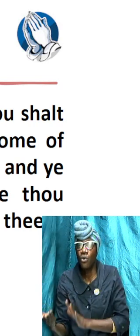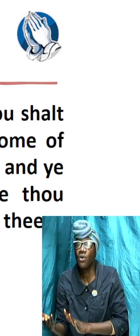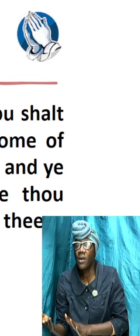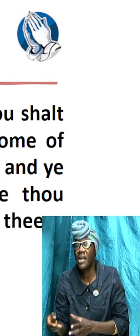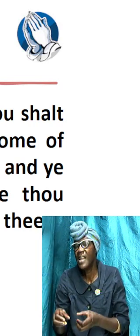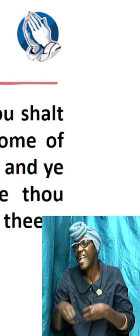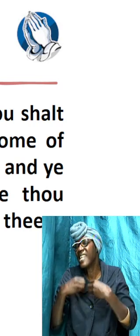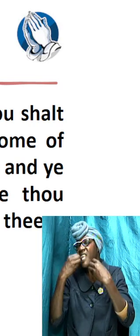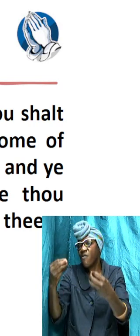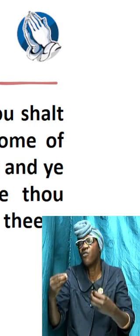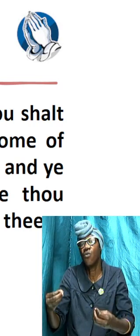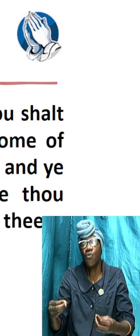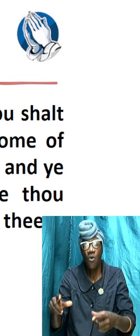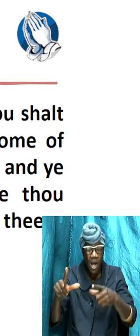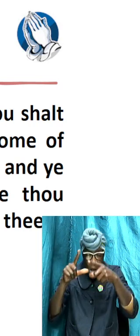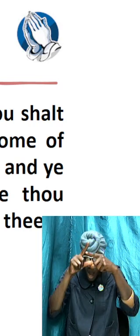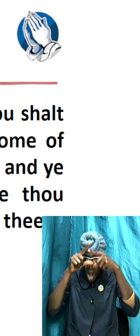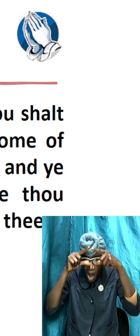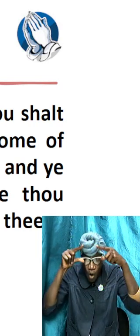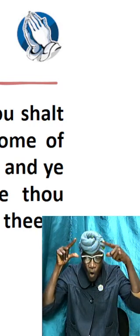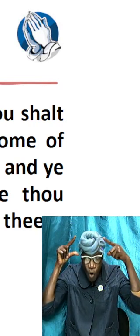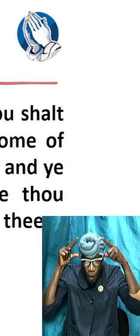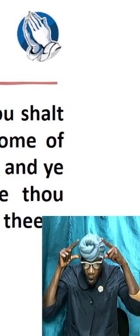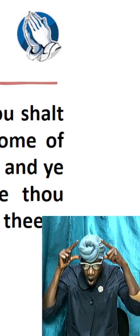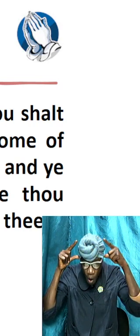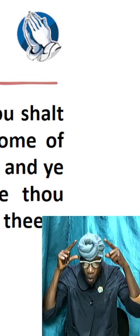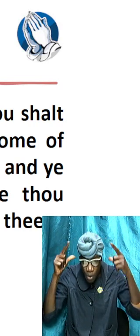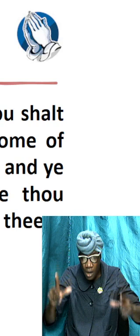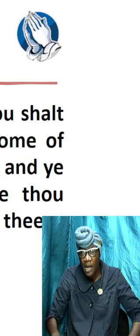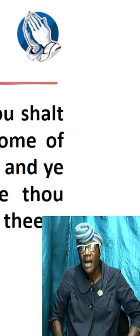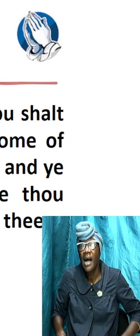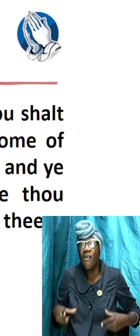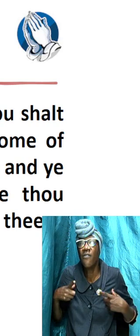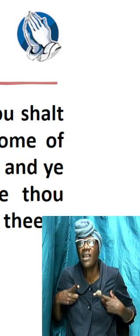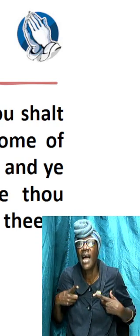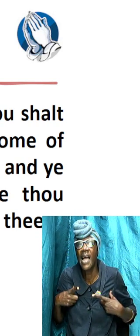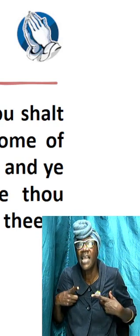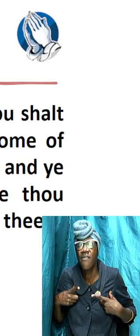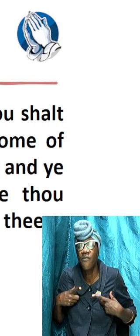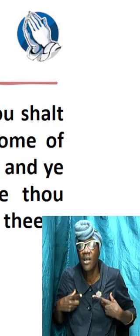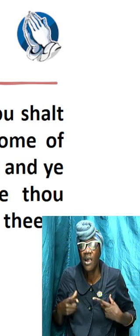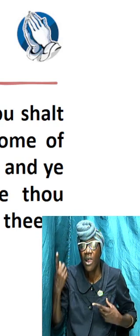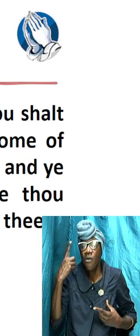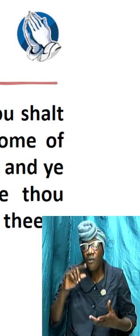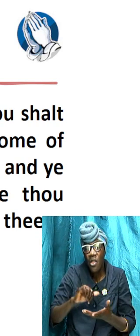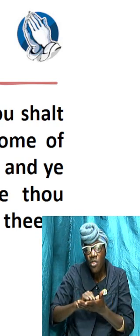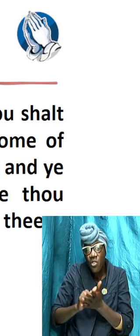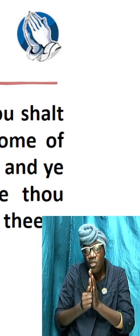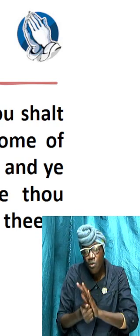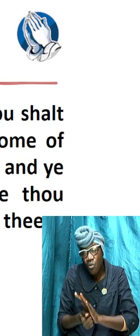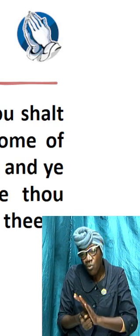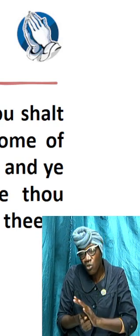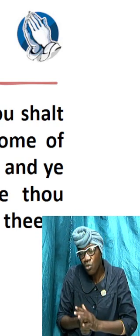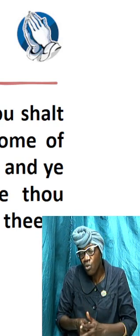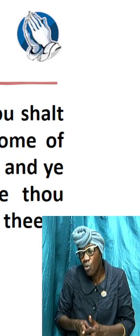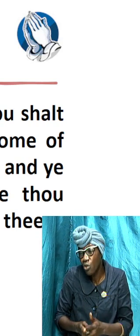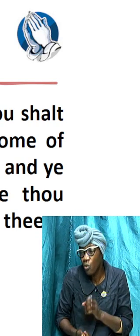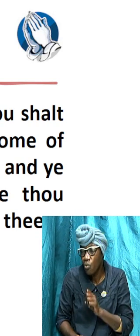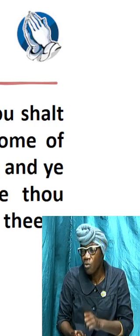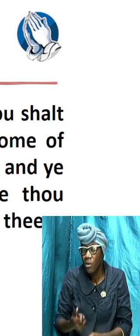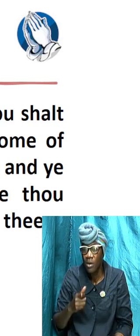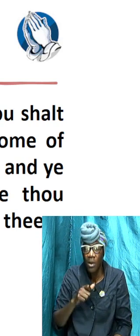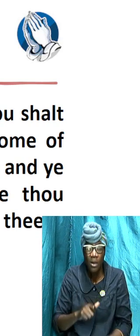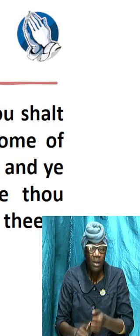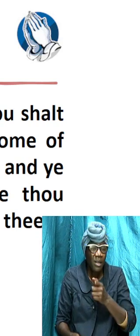of life. In other words, the crown of life for those who endure trials and tribulation. Amen. And God is